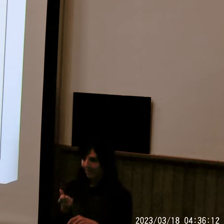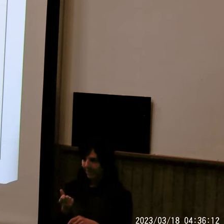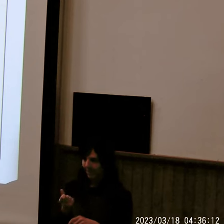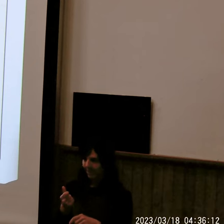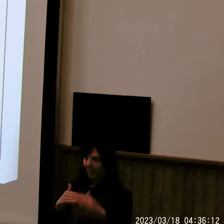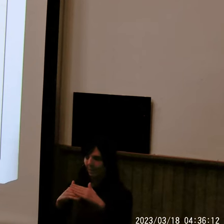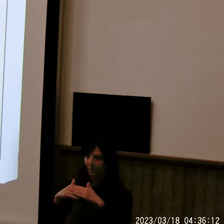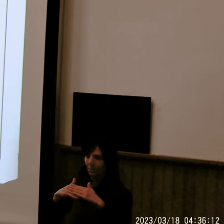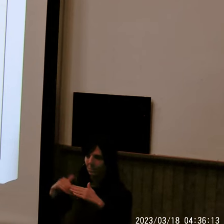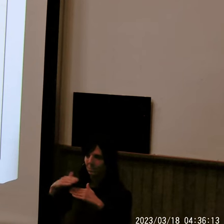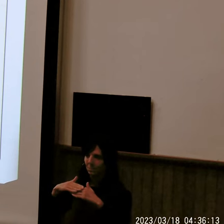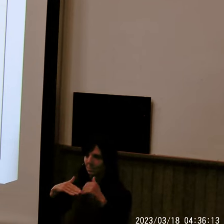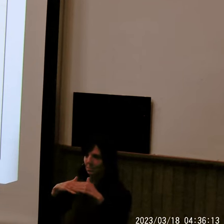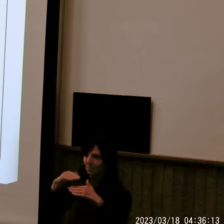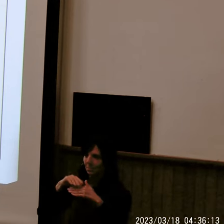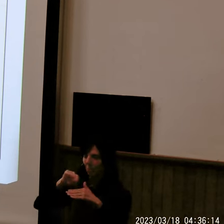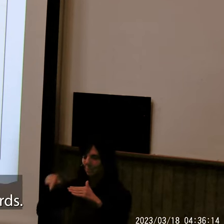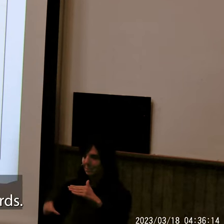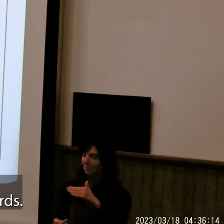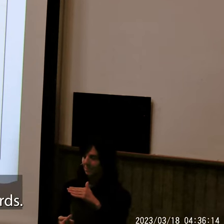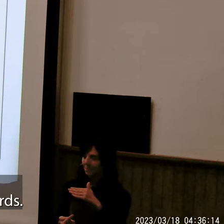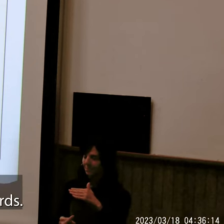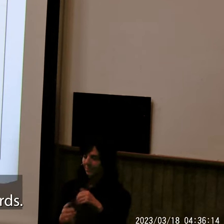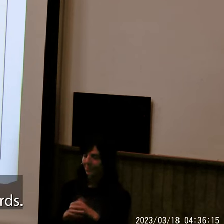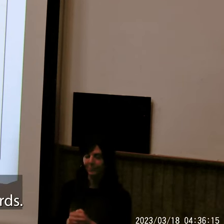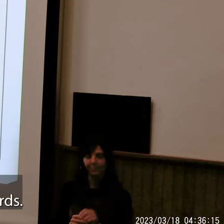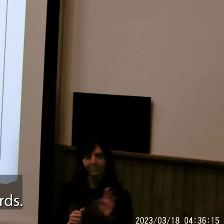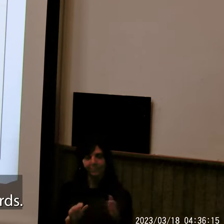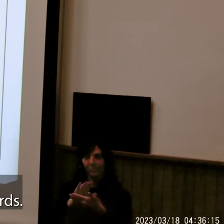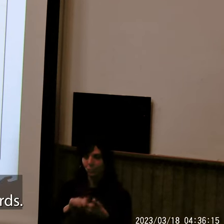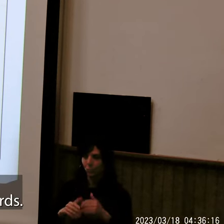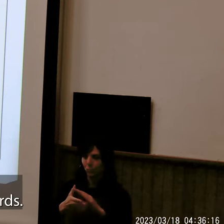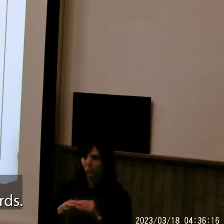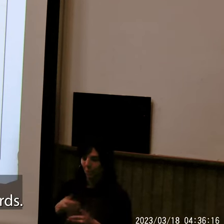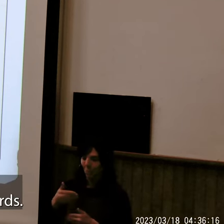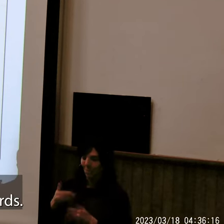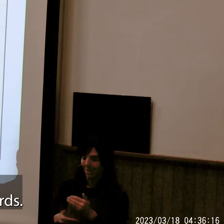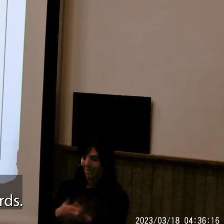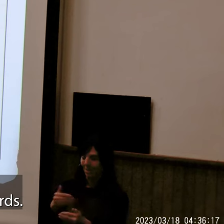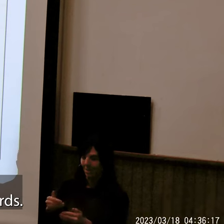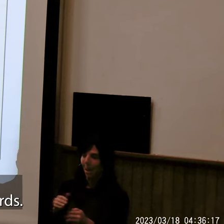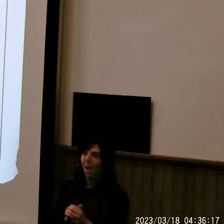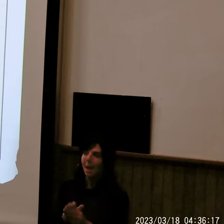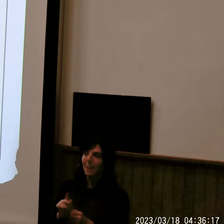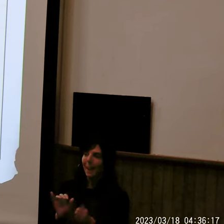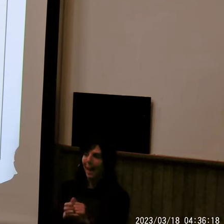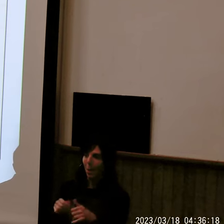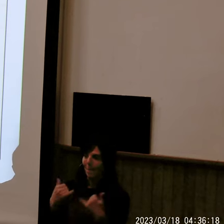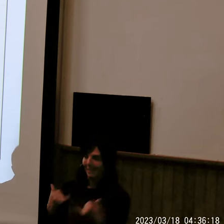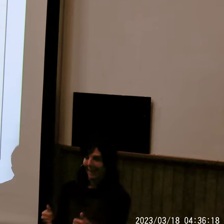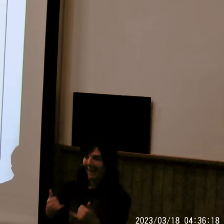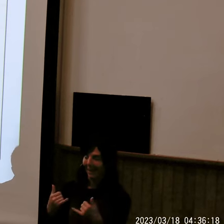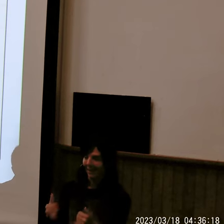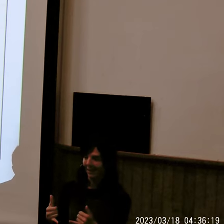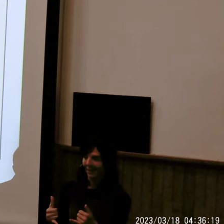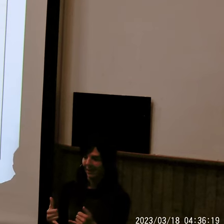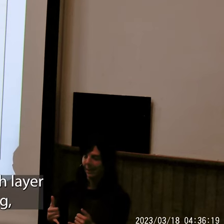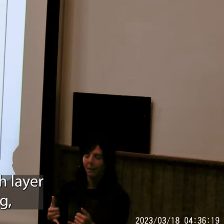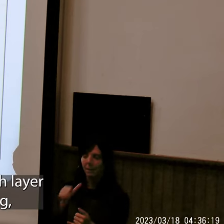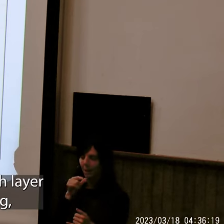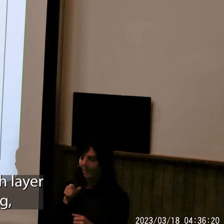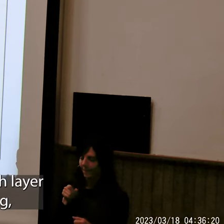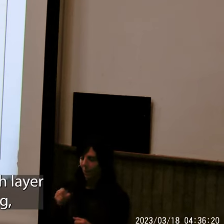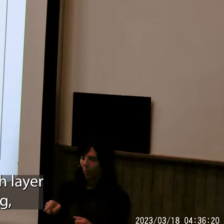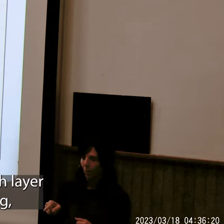them. In this way, Cassio's story moves forward, but the gameplay moves backwards. Or we might say the